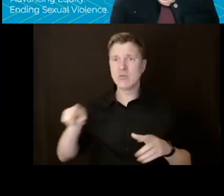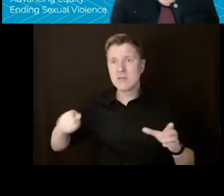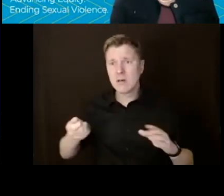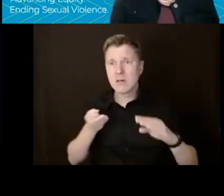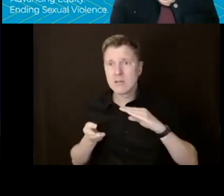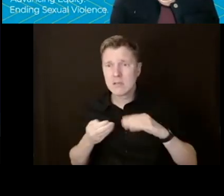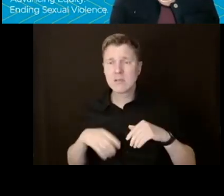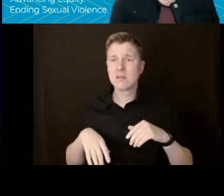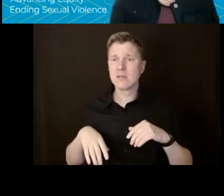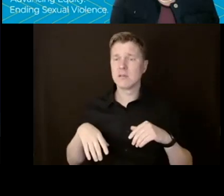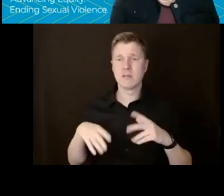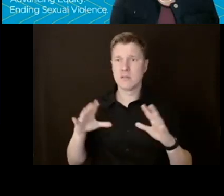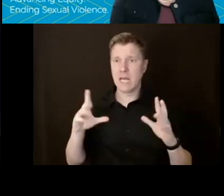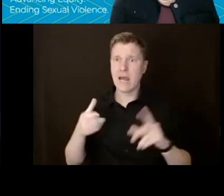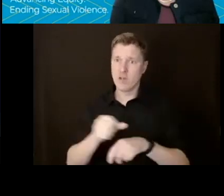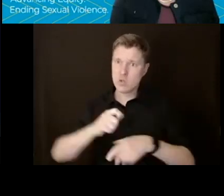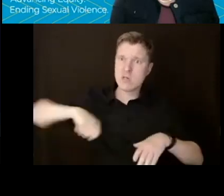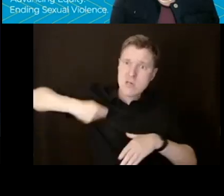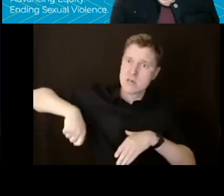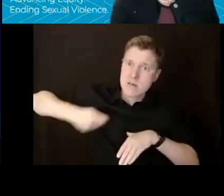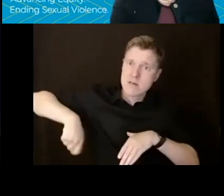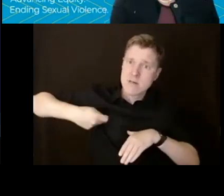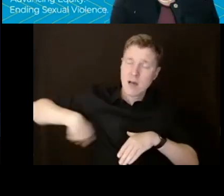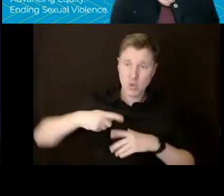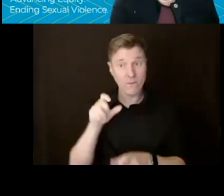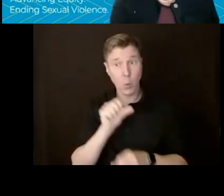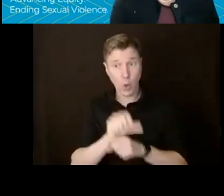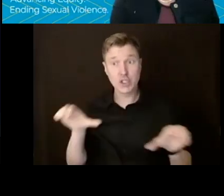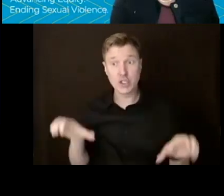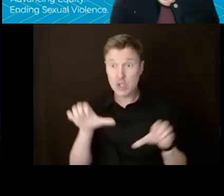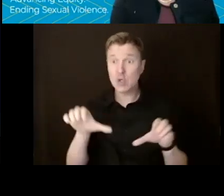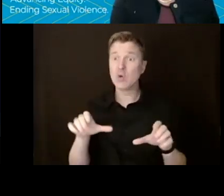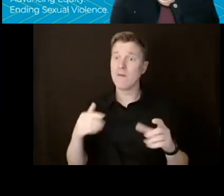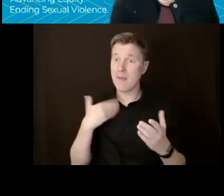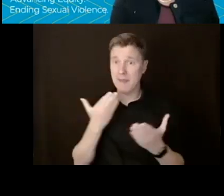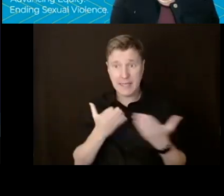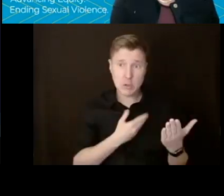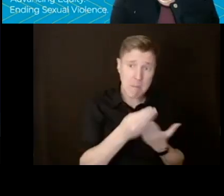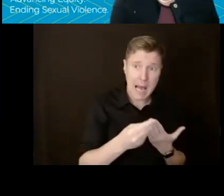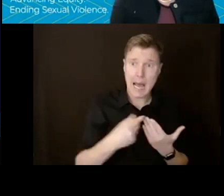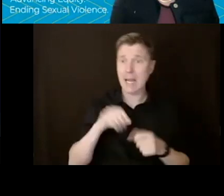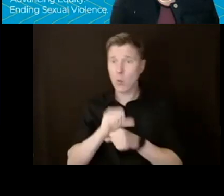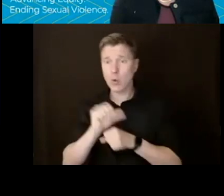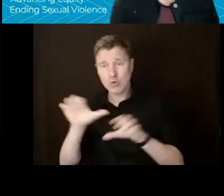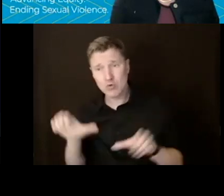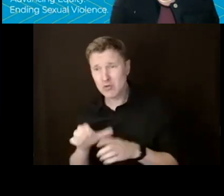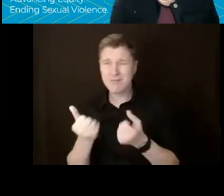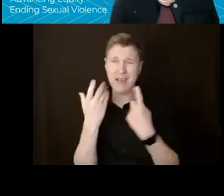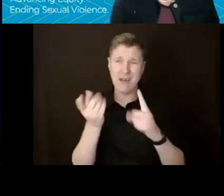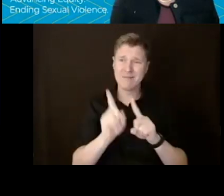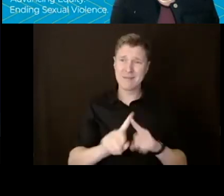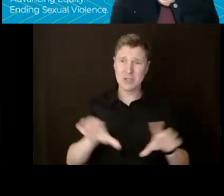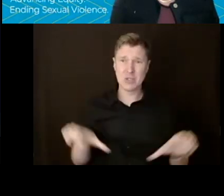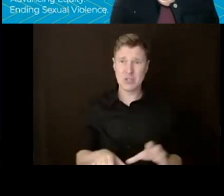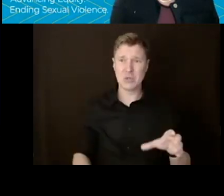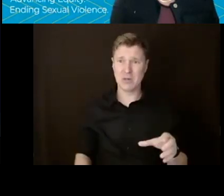elbow grease going and whipping them up. You got work to do. You got things to buy, work to do, a whole list of stuff, right? When